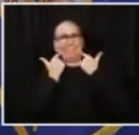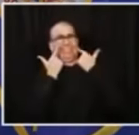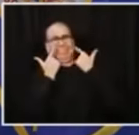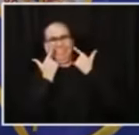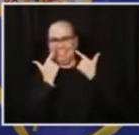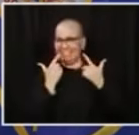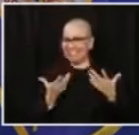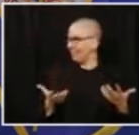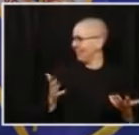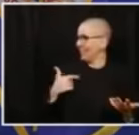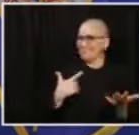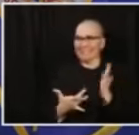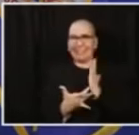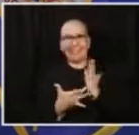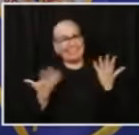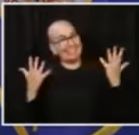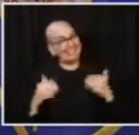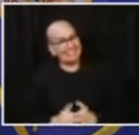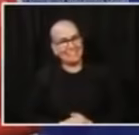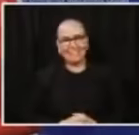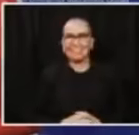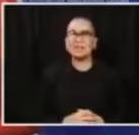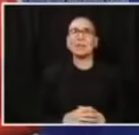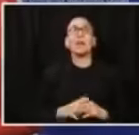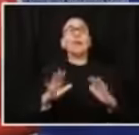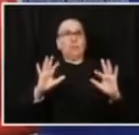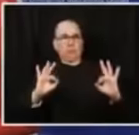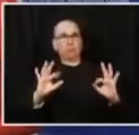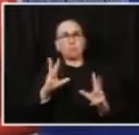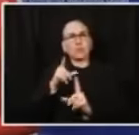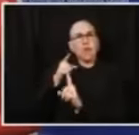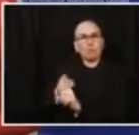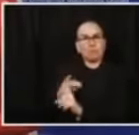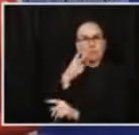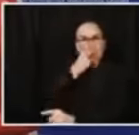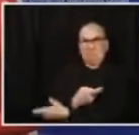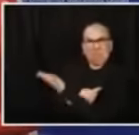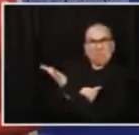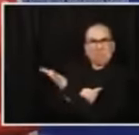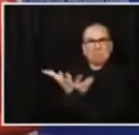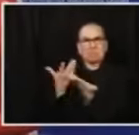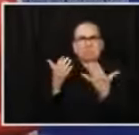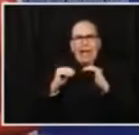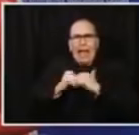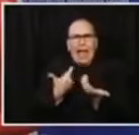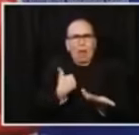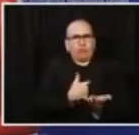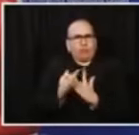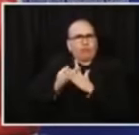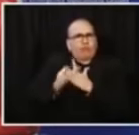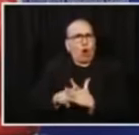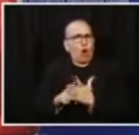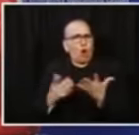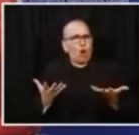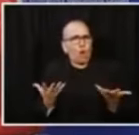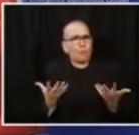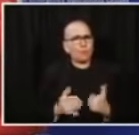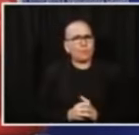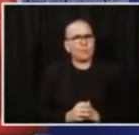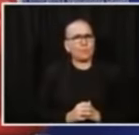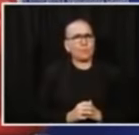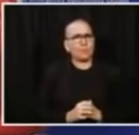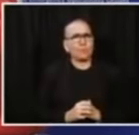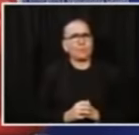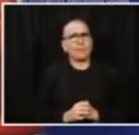Okay. This is a slide that you saw with the governor. He presented this as well. And I want to acknowledge that we will